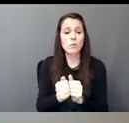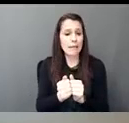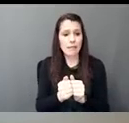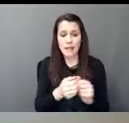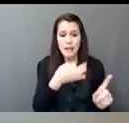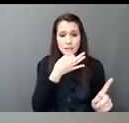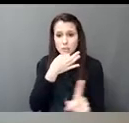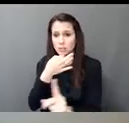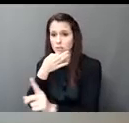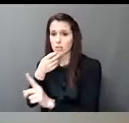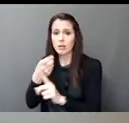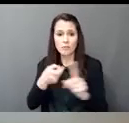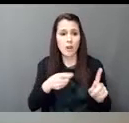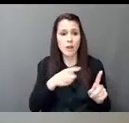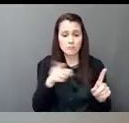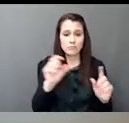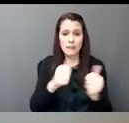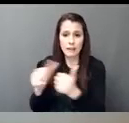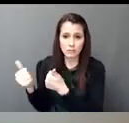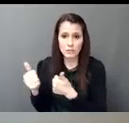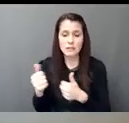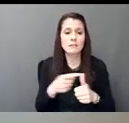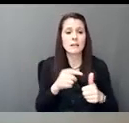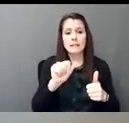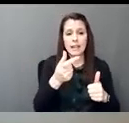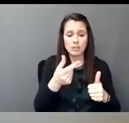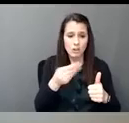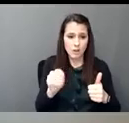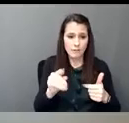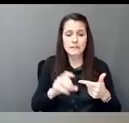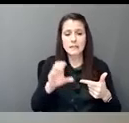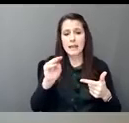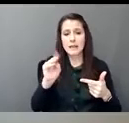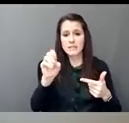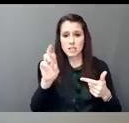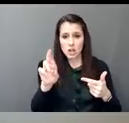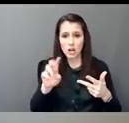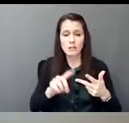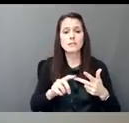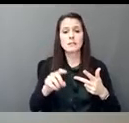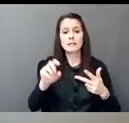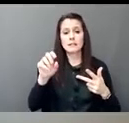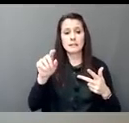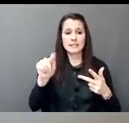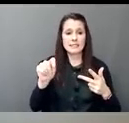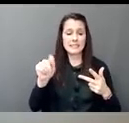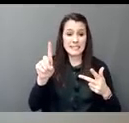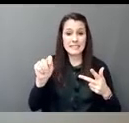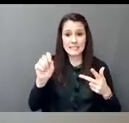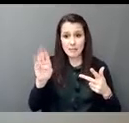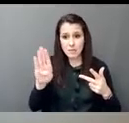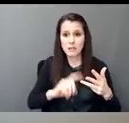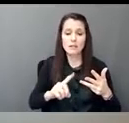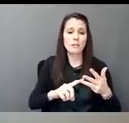various agencies, the Attorney General's Office, the Civil Rights Department, Technology Management Budget, Labor Economic